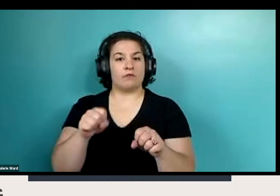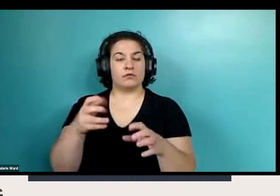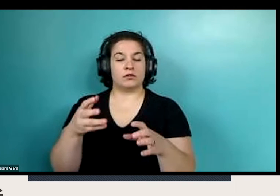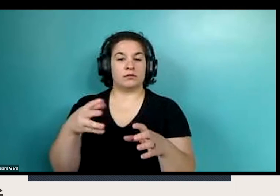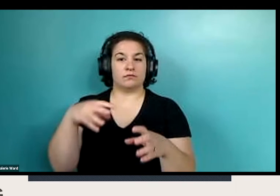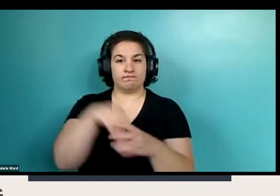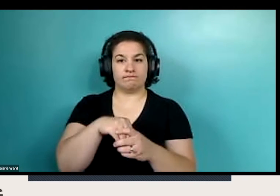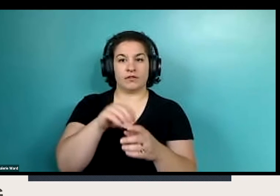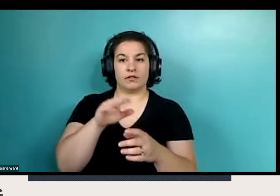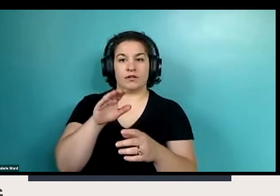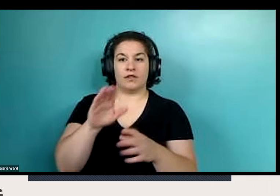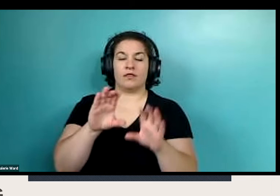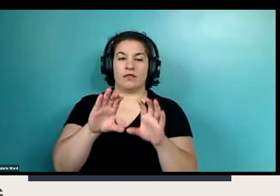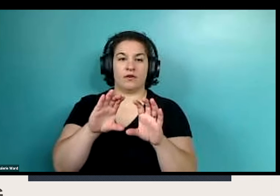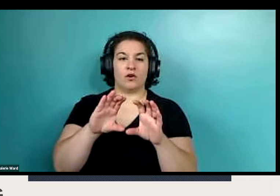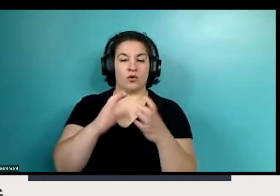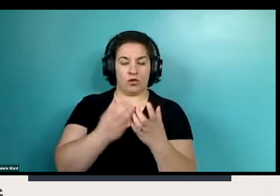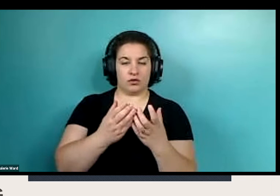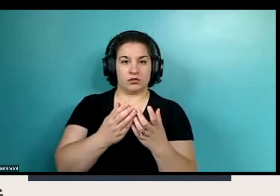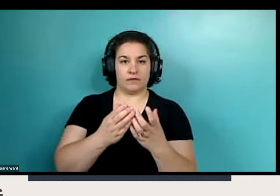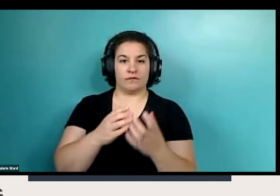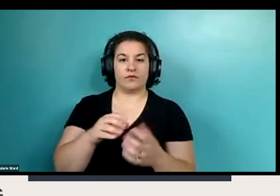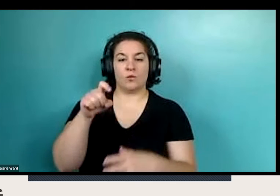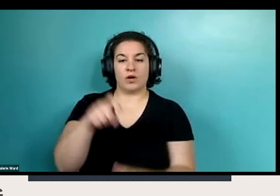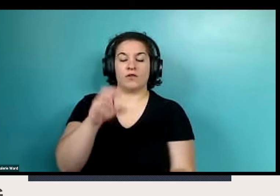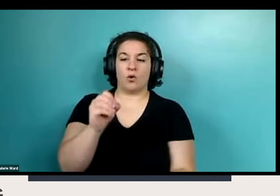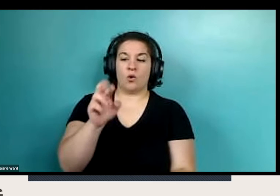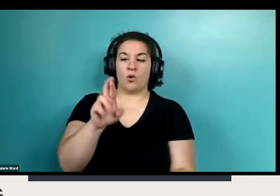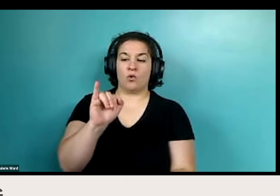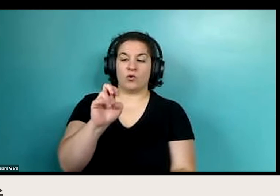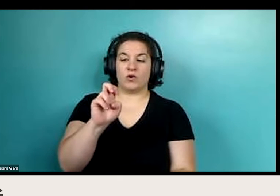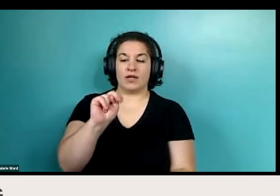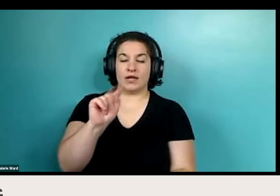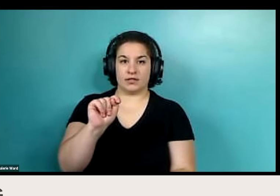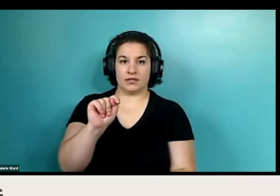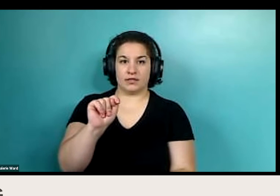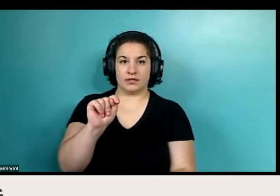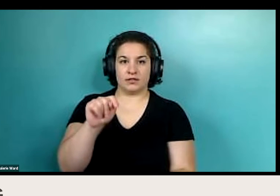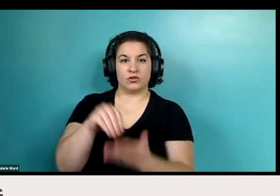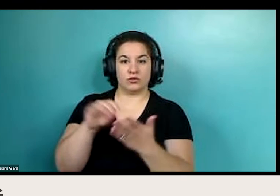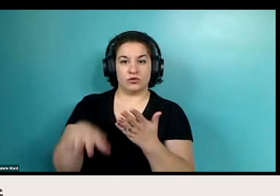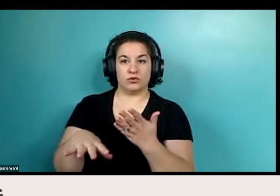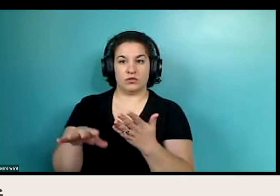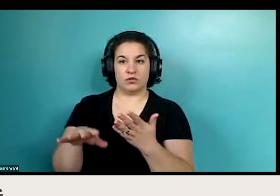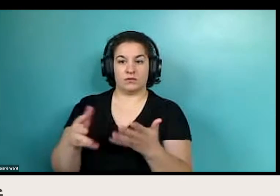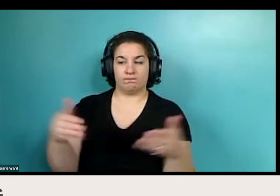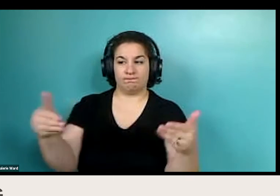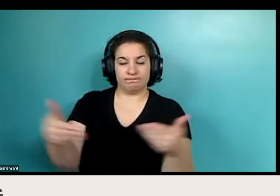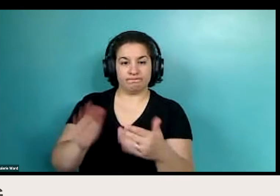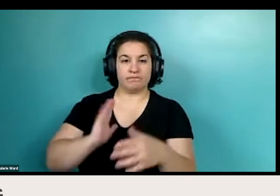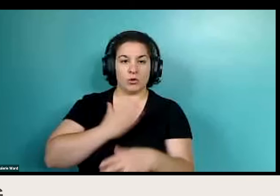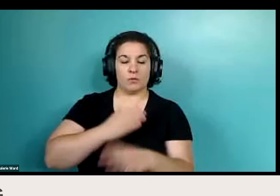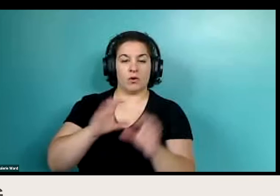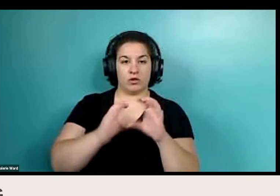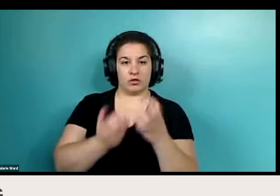said orientate. I know. We have to orient them to our course. Fixed it. And that's something that we did for